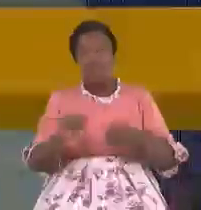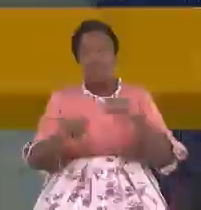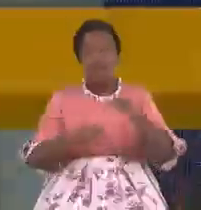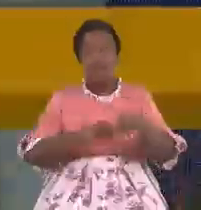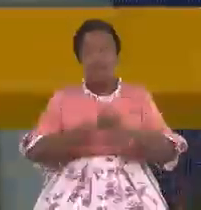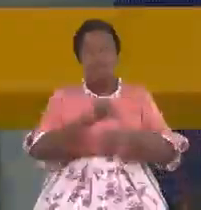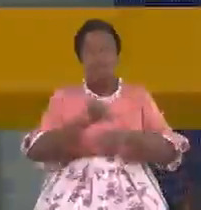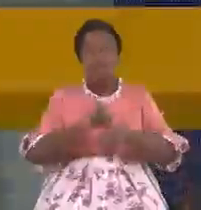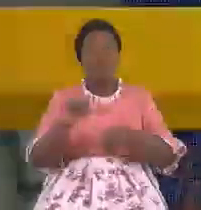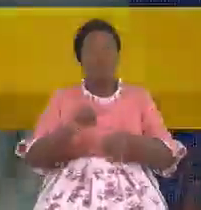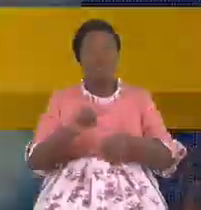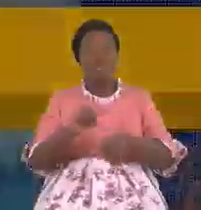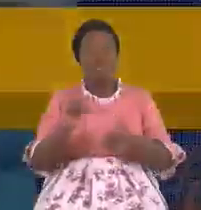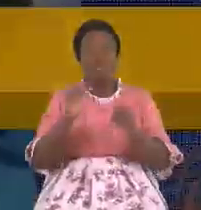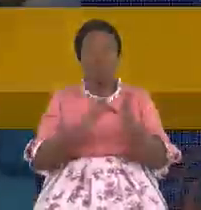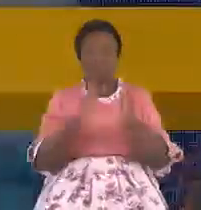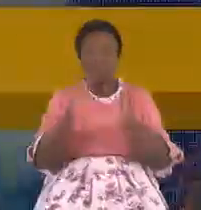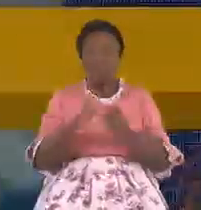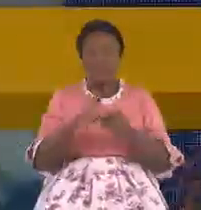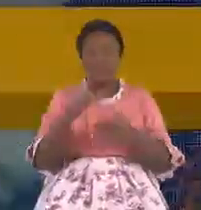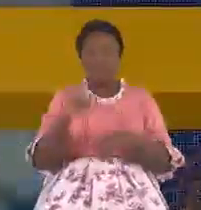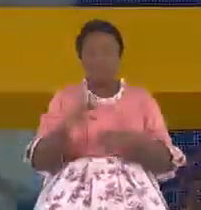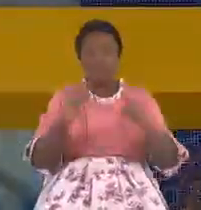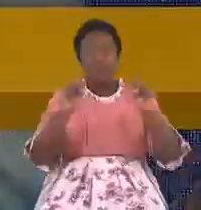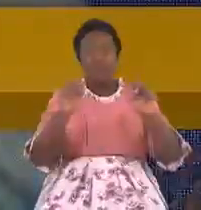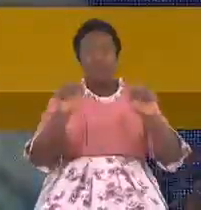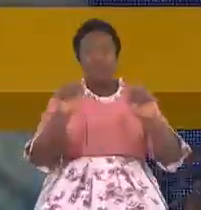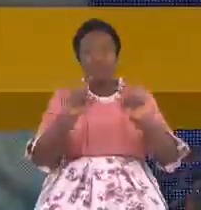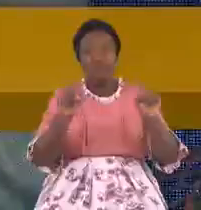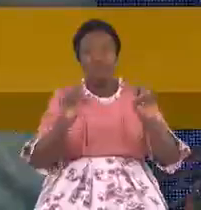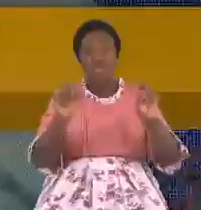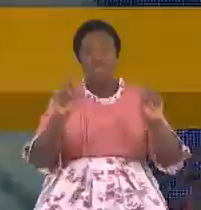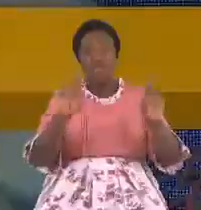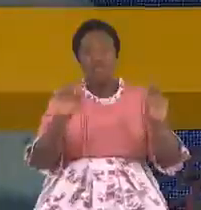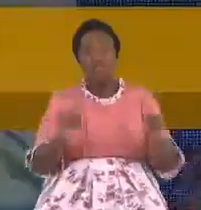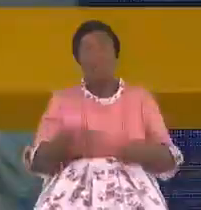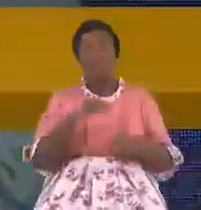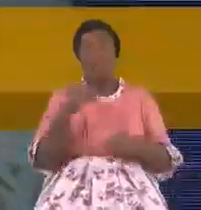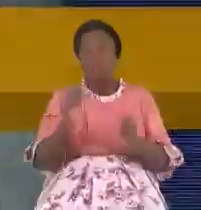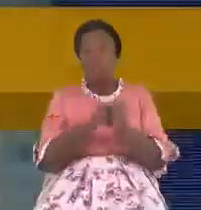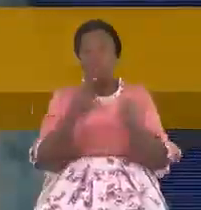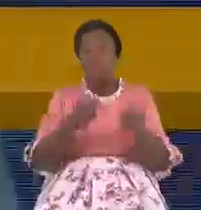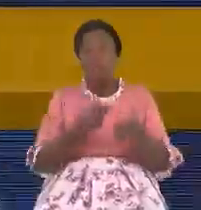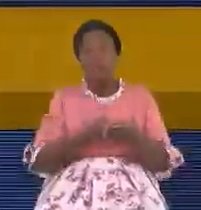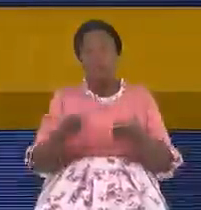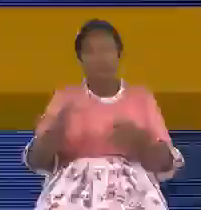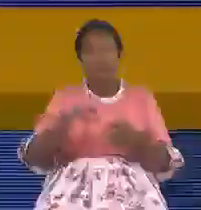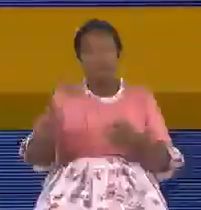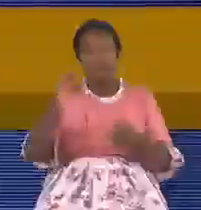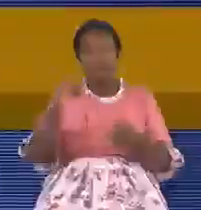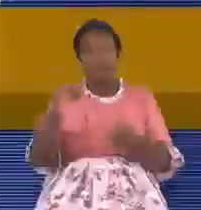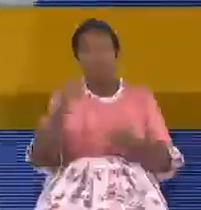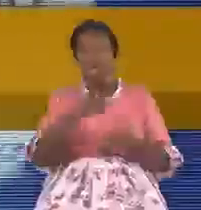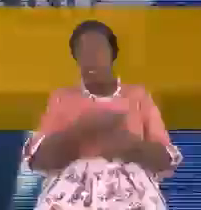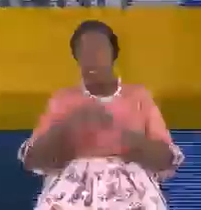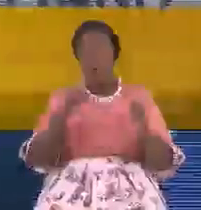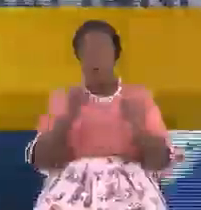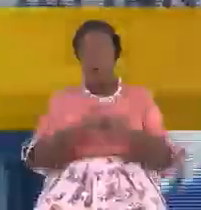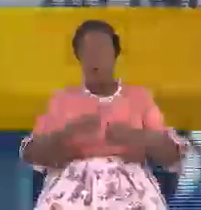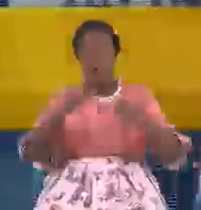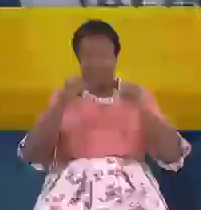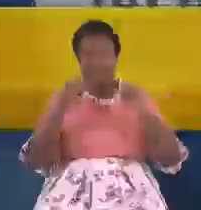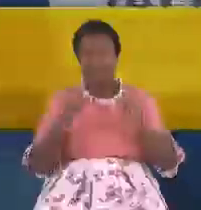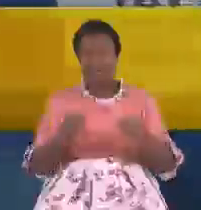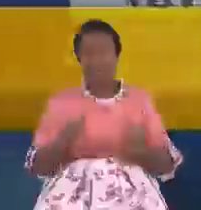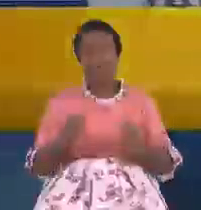of nazareth or the holy ghost our power was the holy ghost ash or power